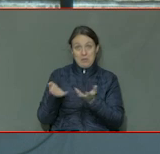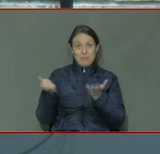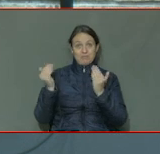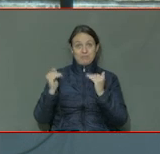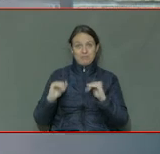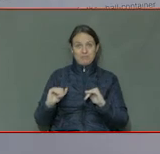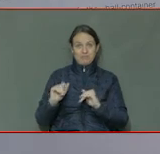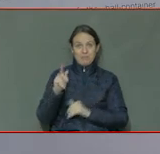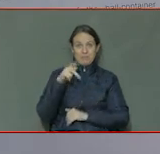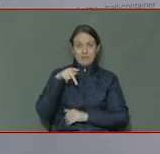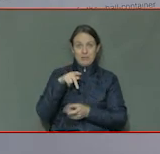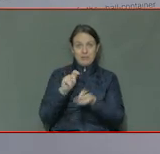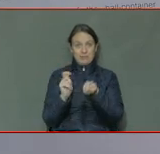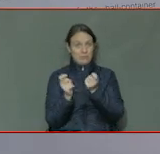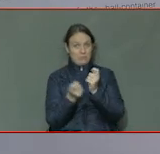in momentum.